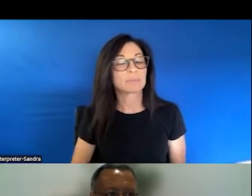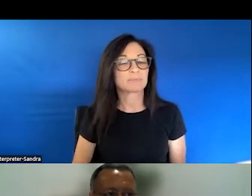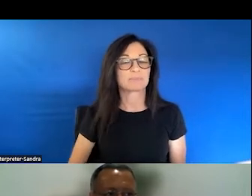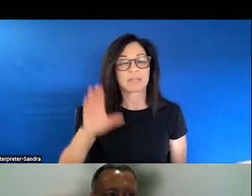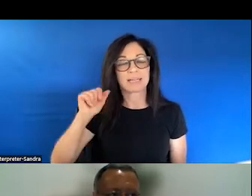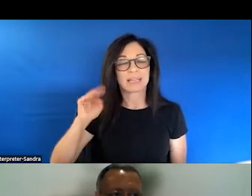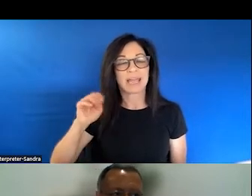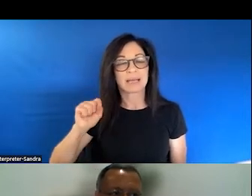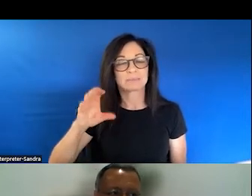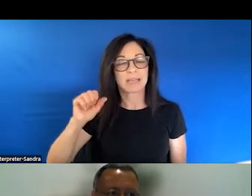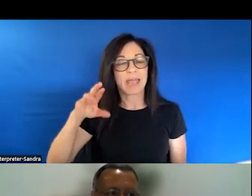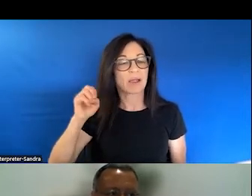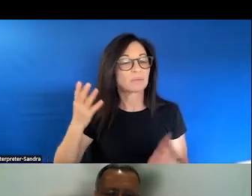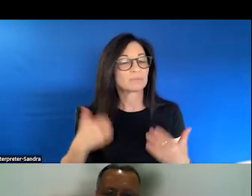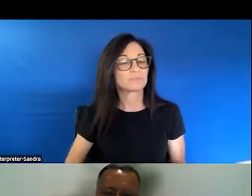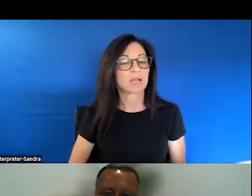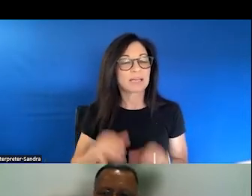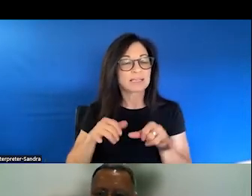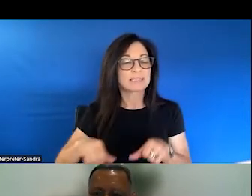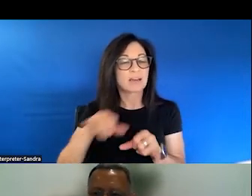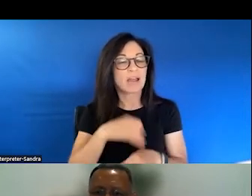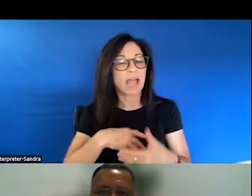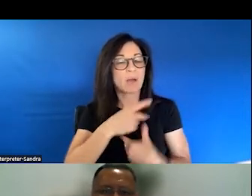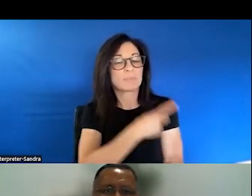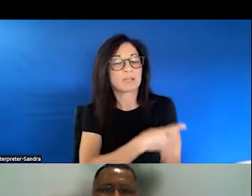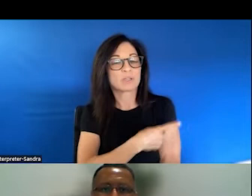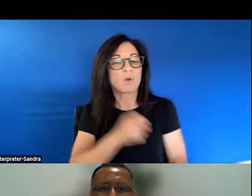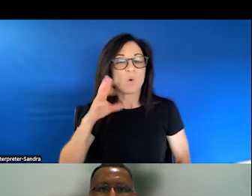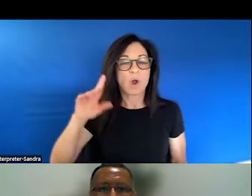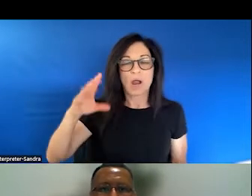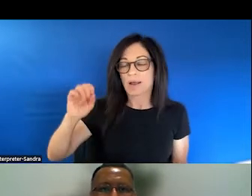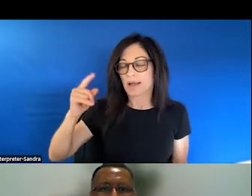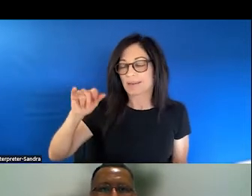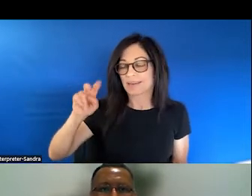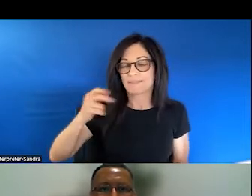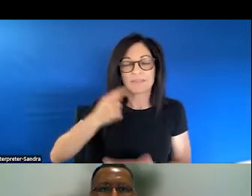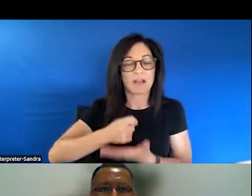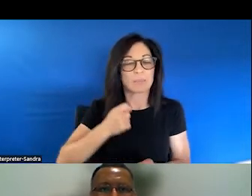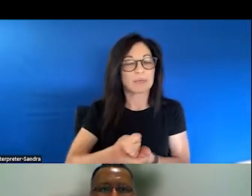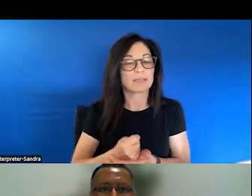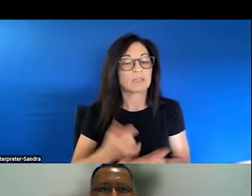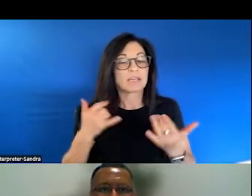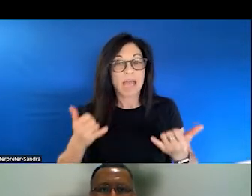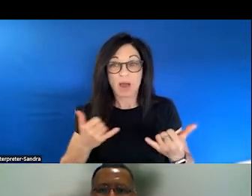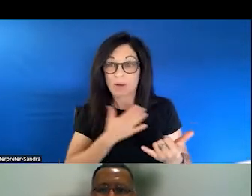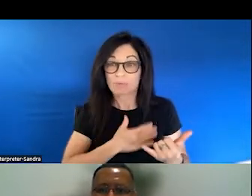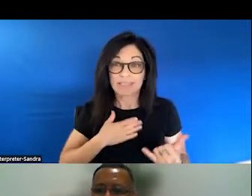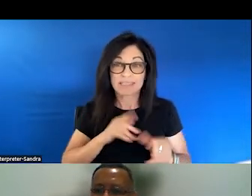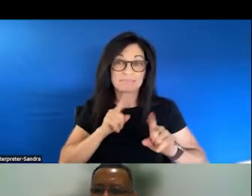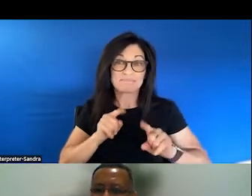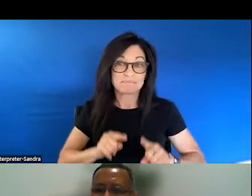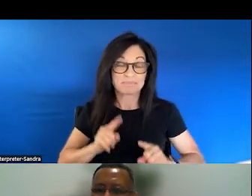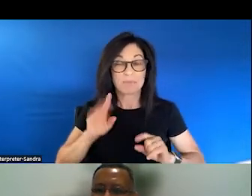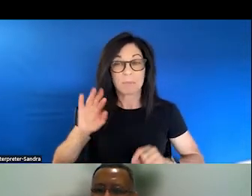health treatment, or cognitive therapy for suicidal patients? So if you would take time out and just put your answers in the box, we'll see how